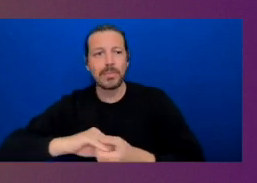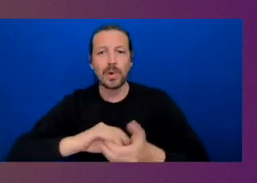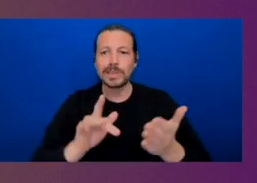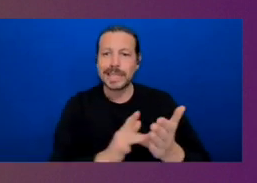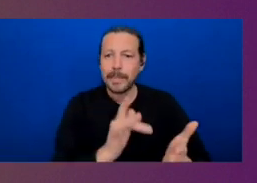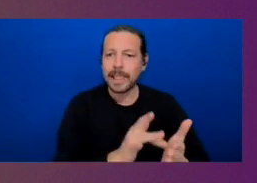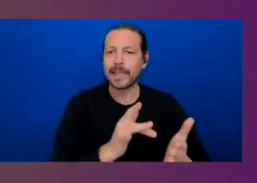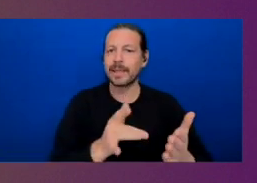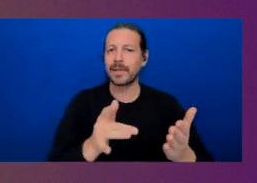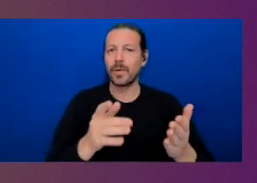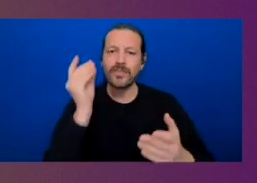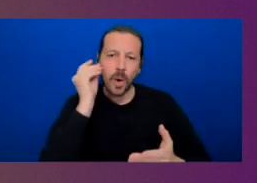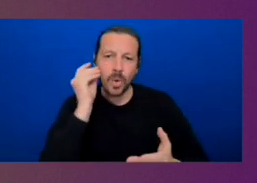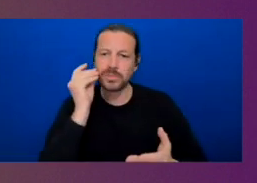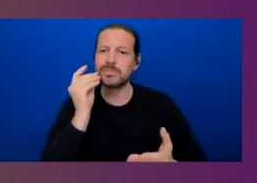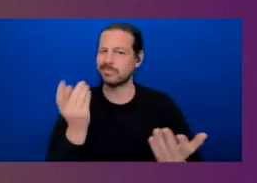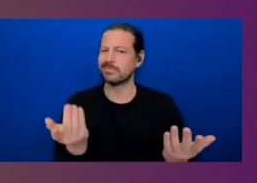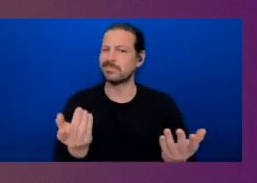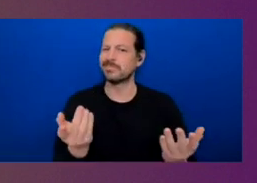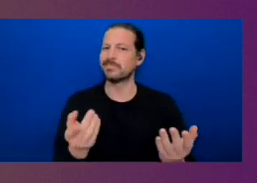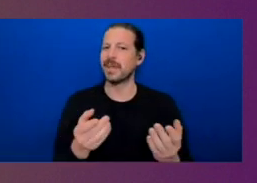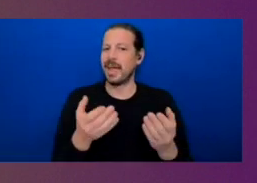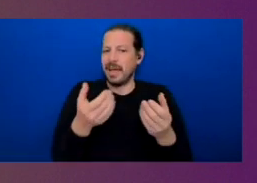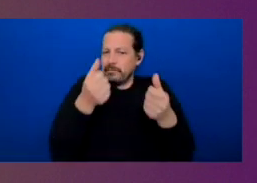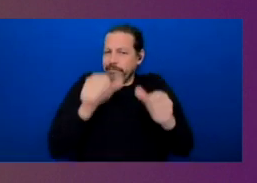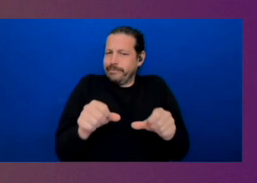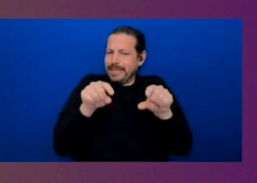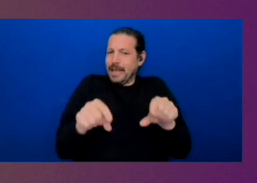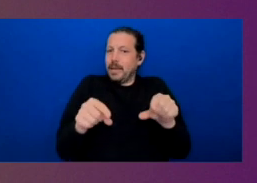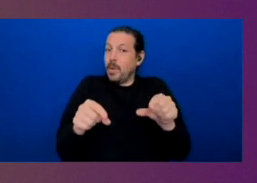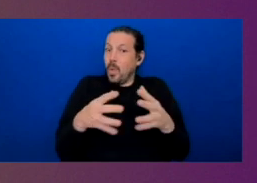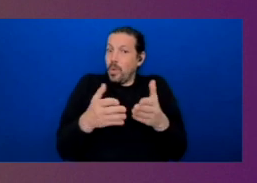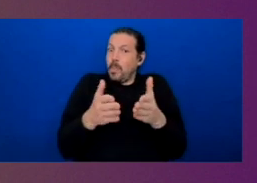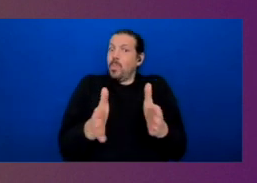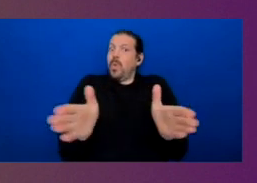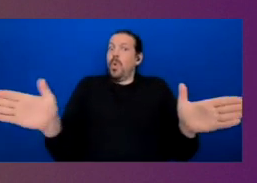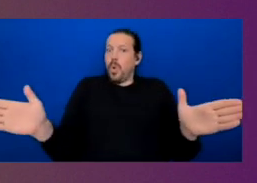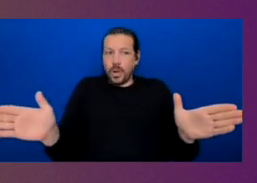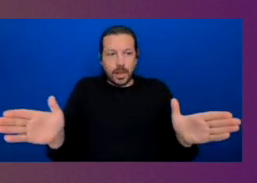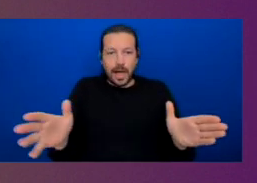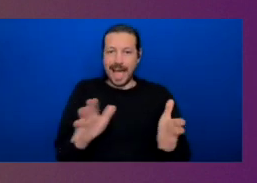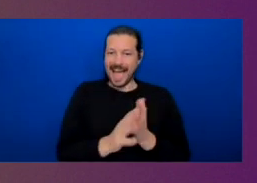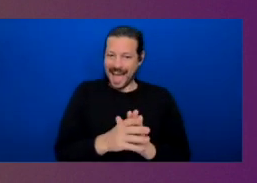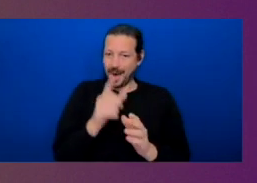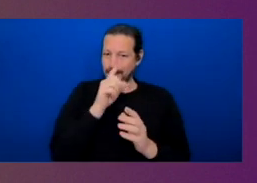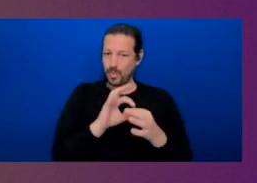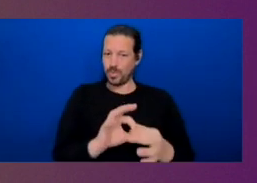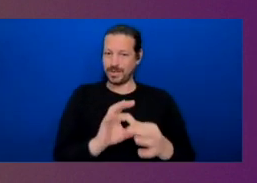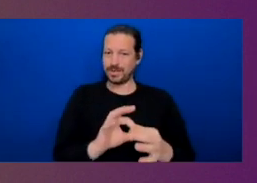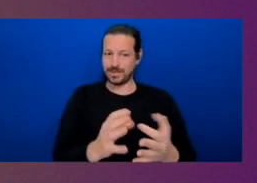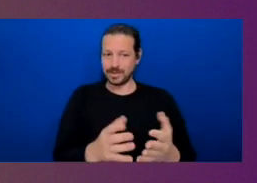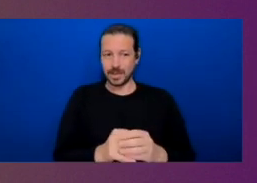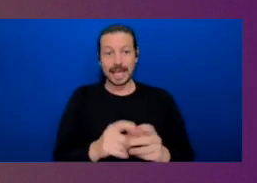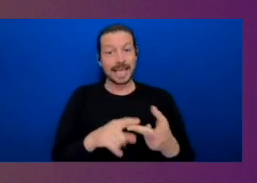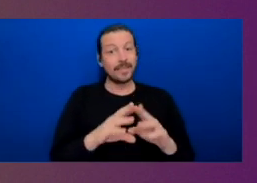or a phone device. Broaden that out, get to understand what the modes of interaction, what the media are like for someone who listens